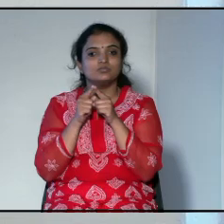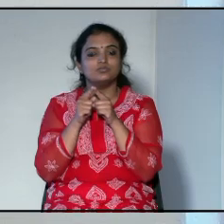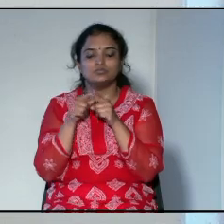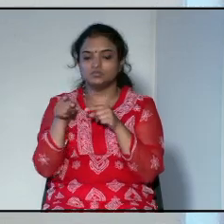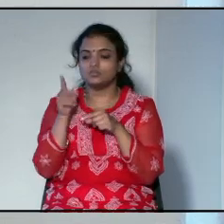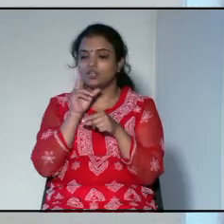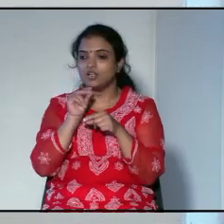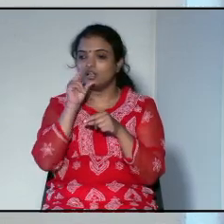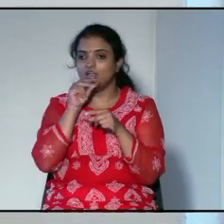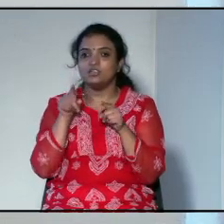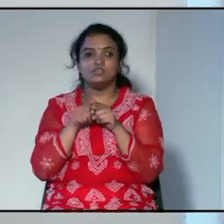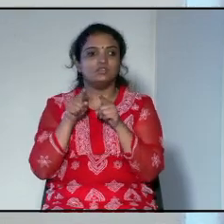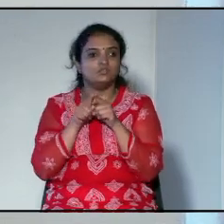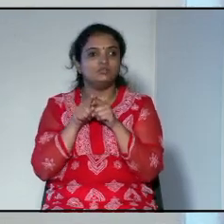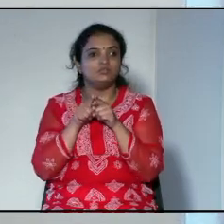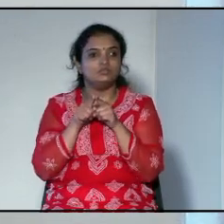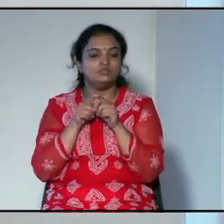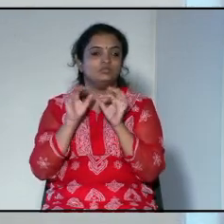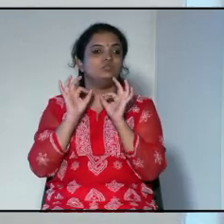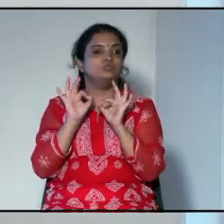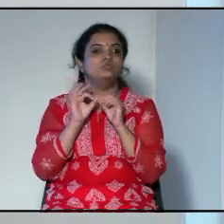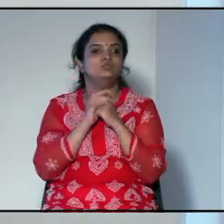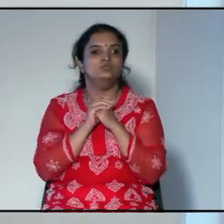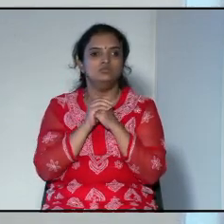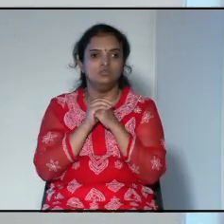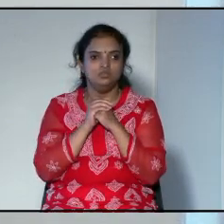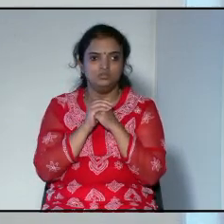talks about that apparition inspiring this work.